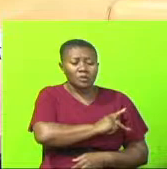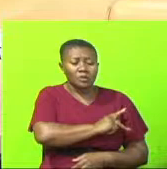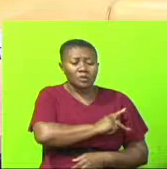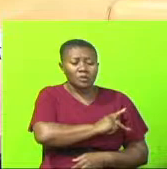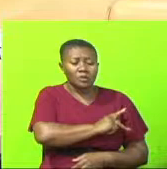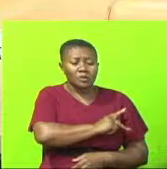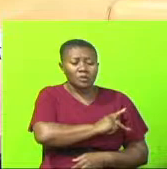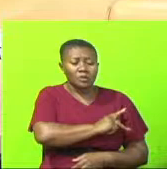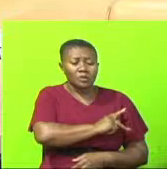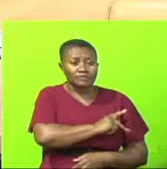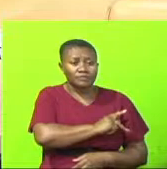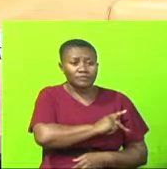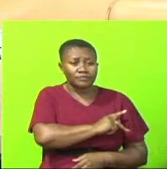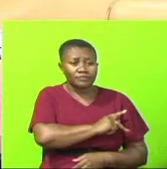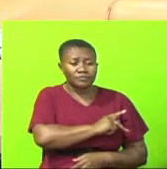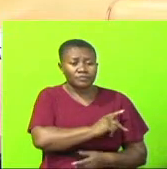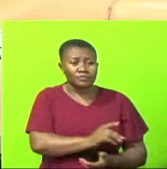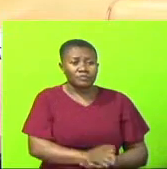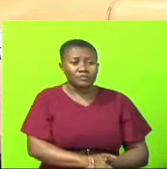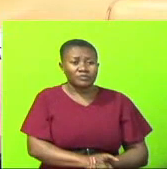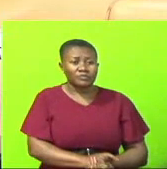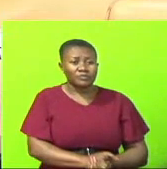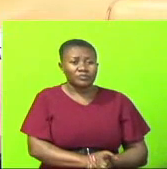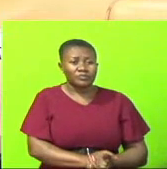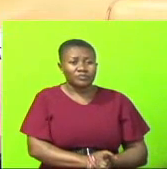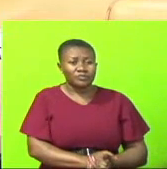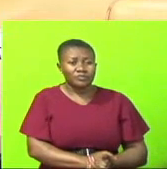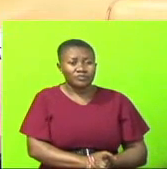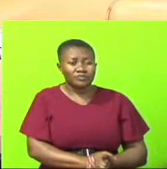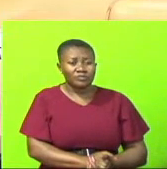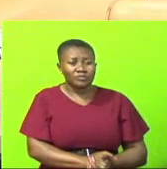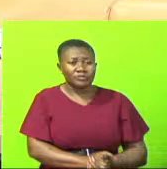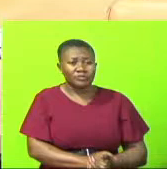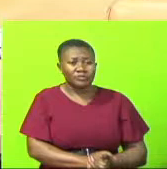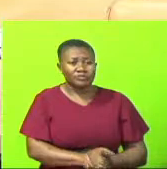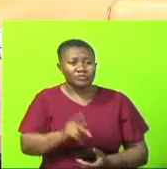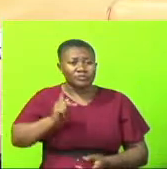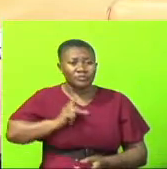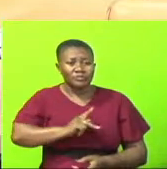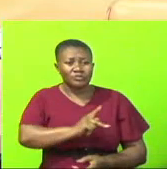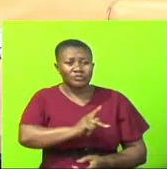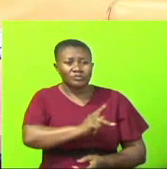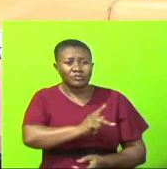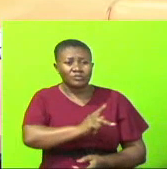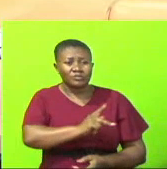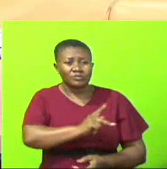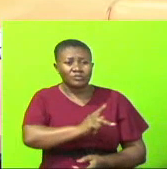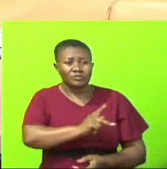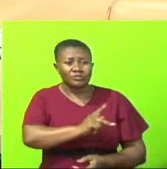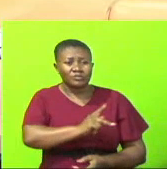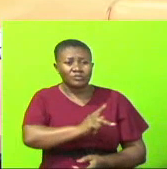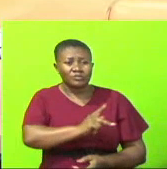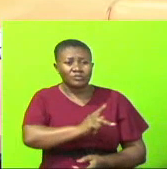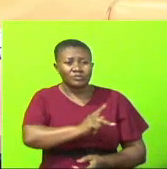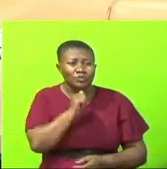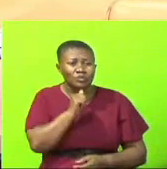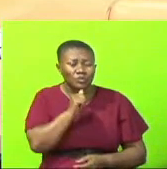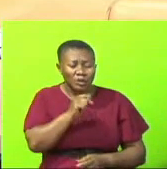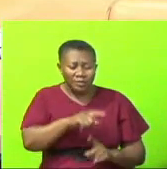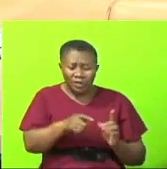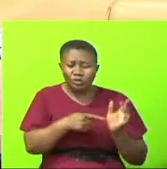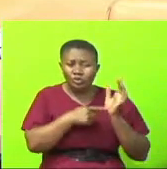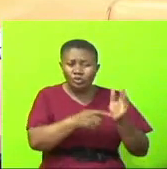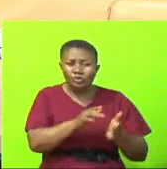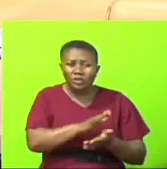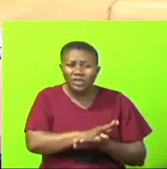to take a decision on it. For example, in matters of statements, Parliament does not vote on it. It's clear.